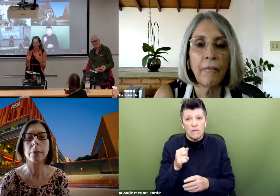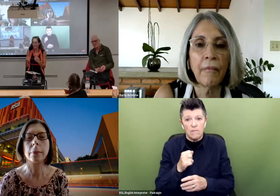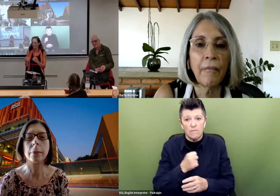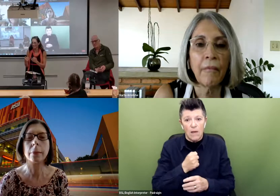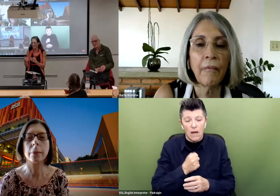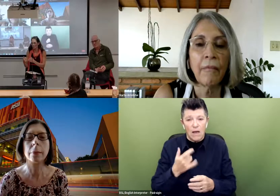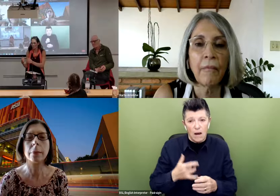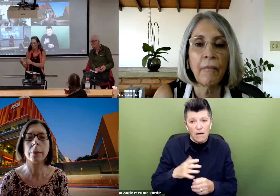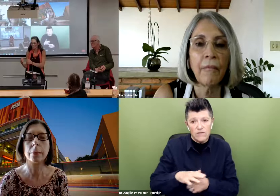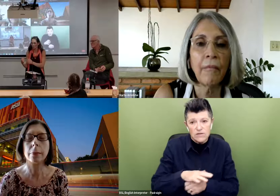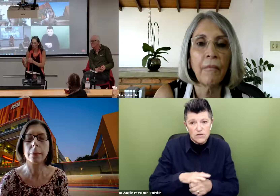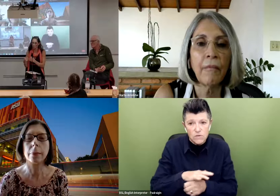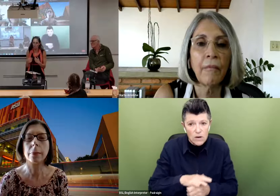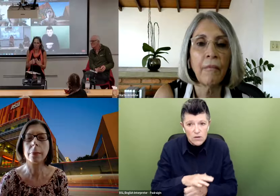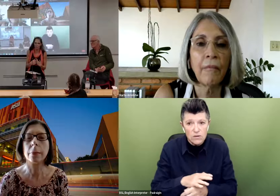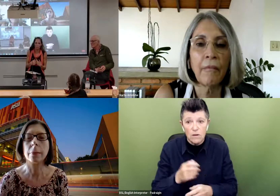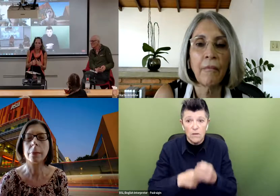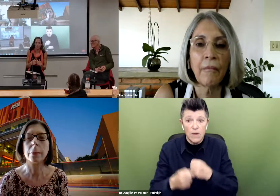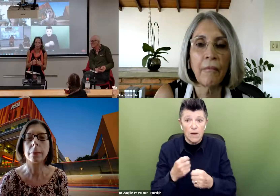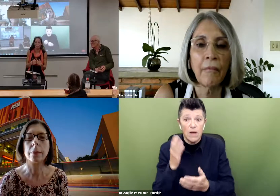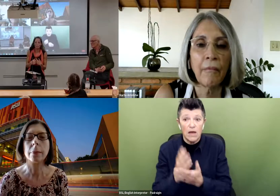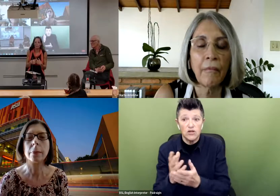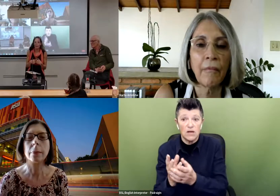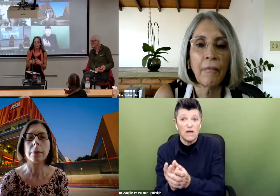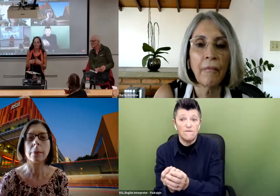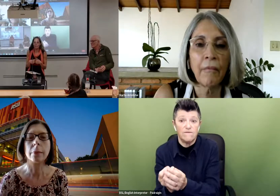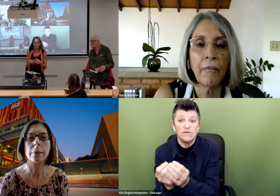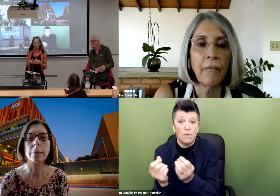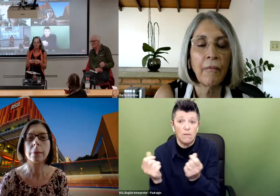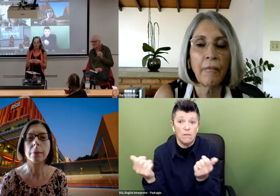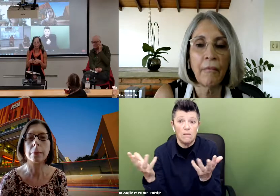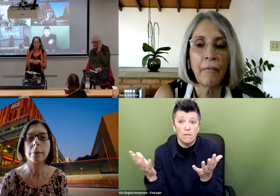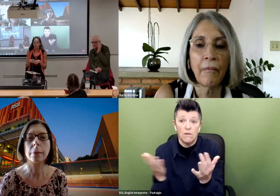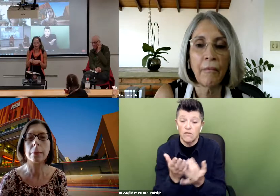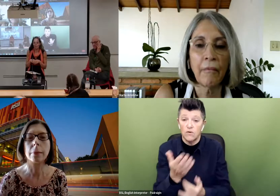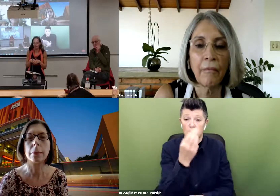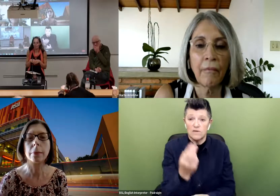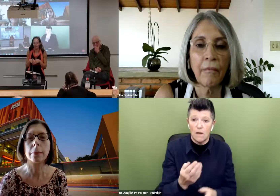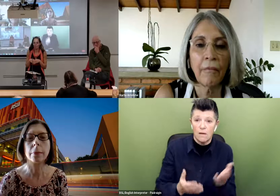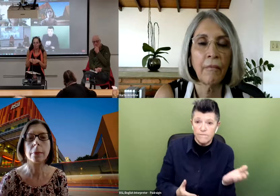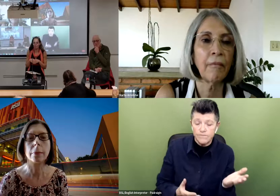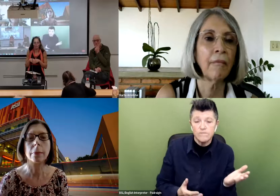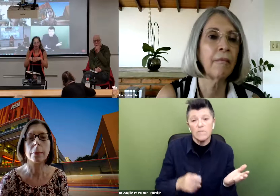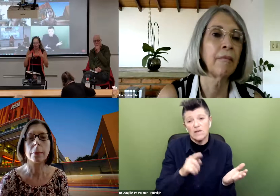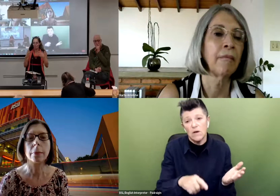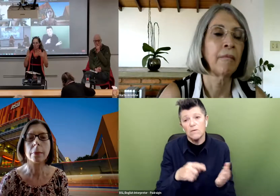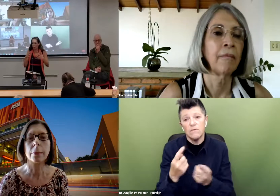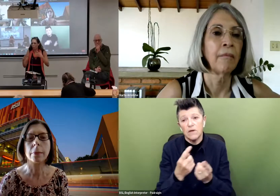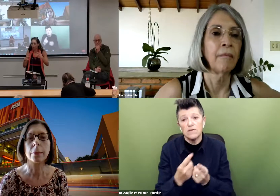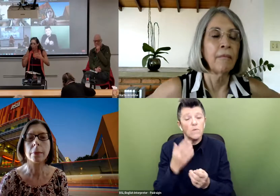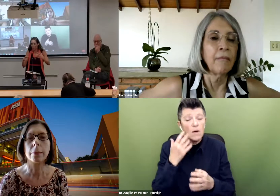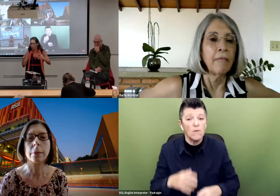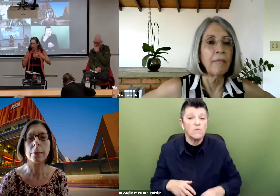are becoming literally invisible through design, right? And these are things that, in the beginning when we